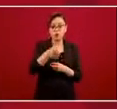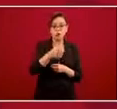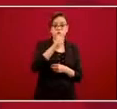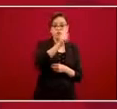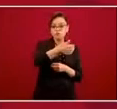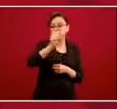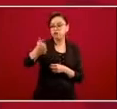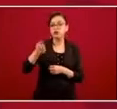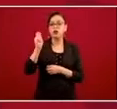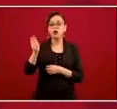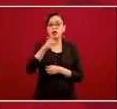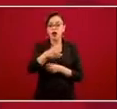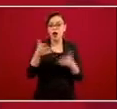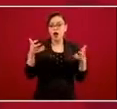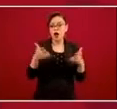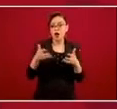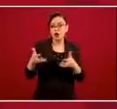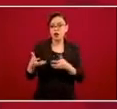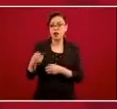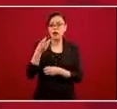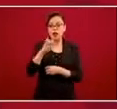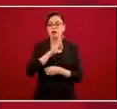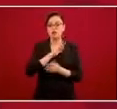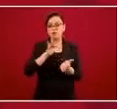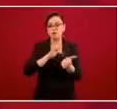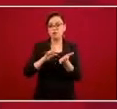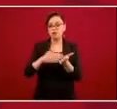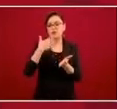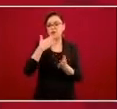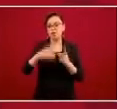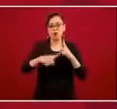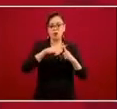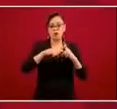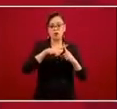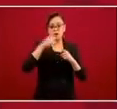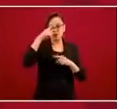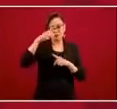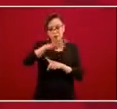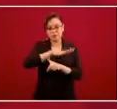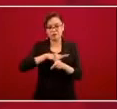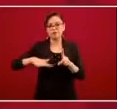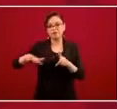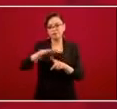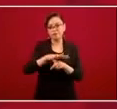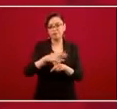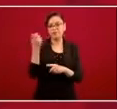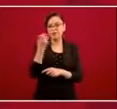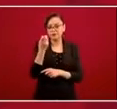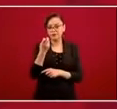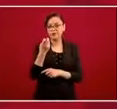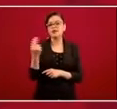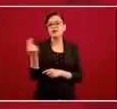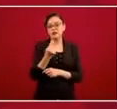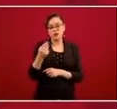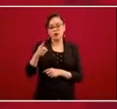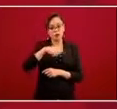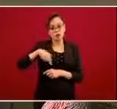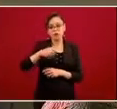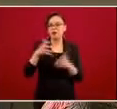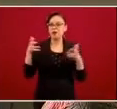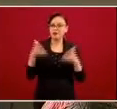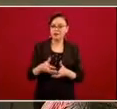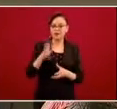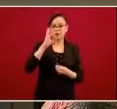all one country. Everything we do is going to have a positive repercussion on all of us if we keep a